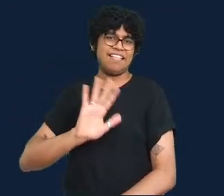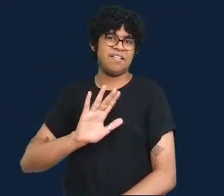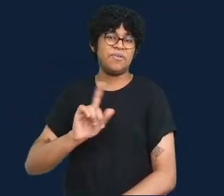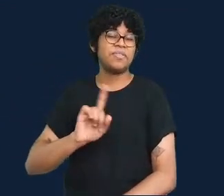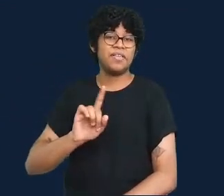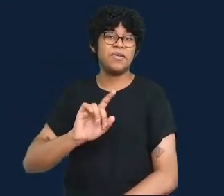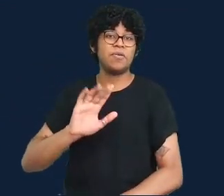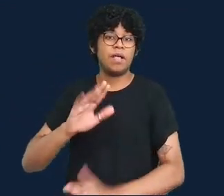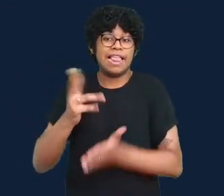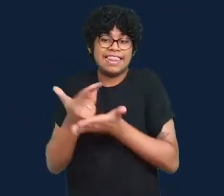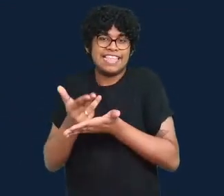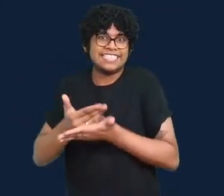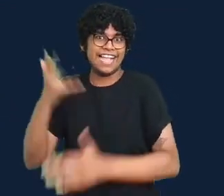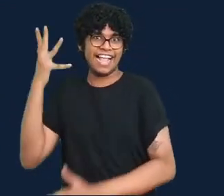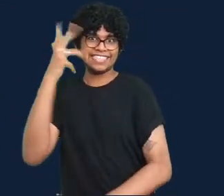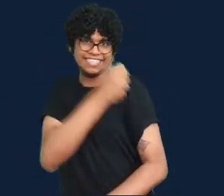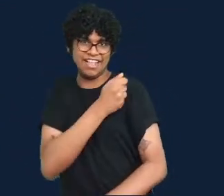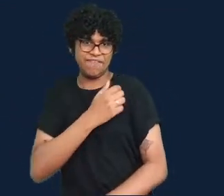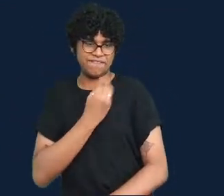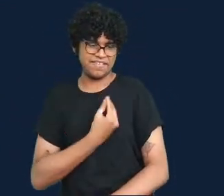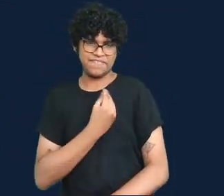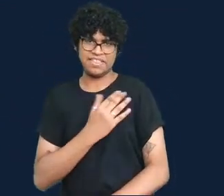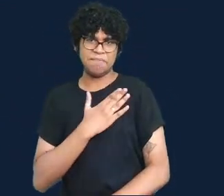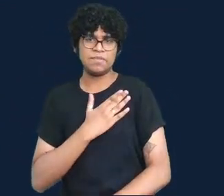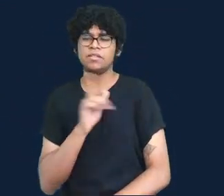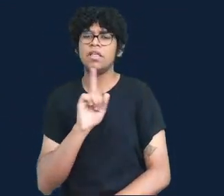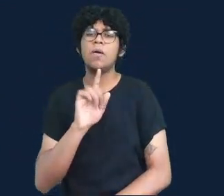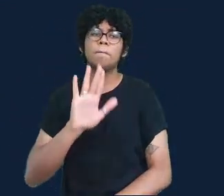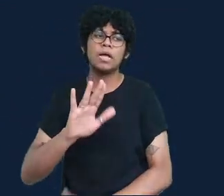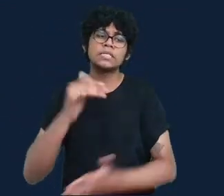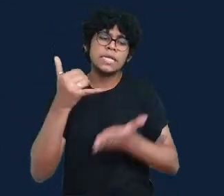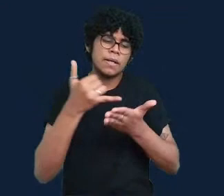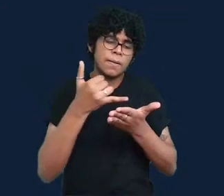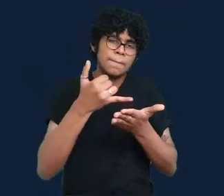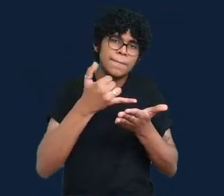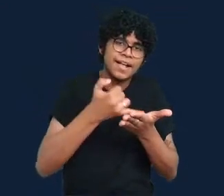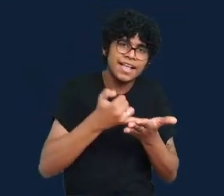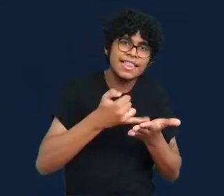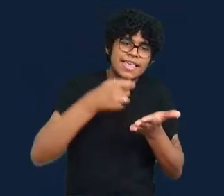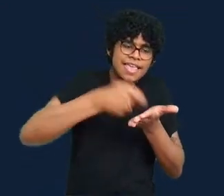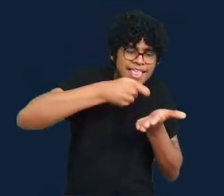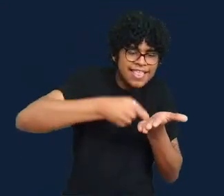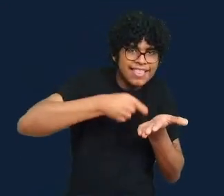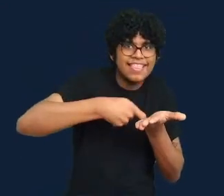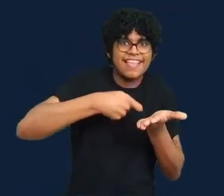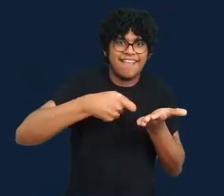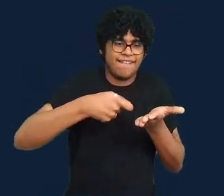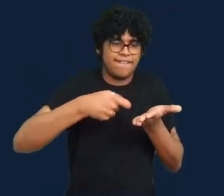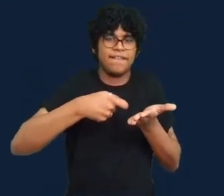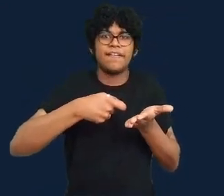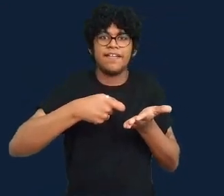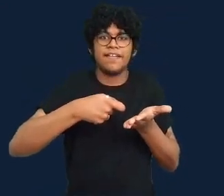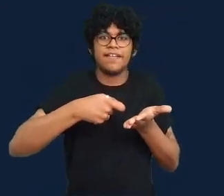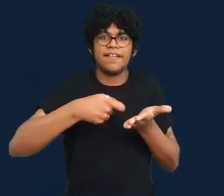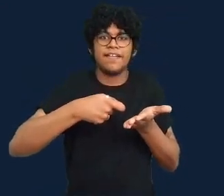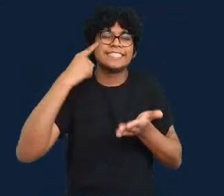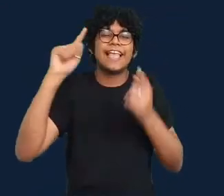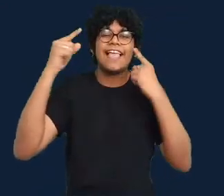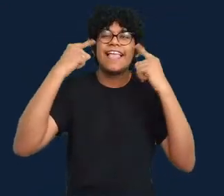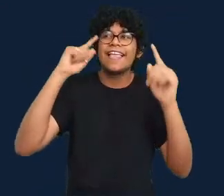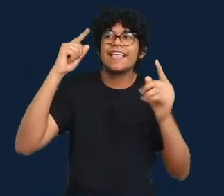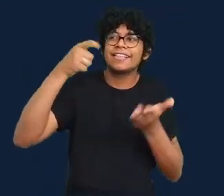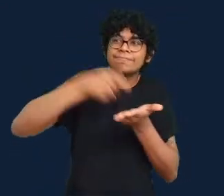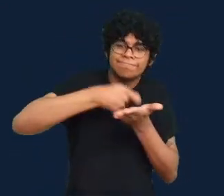and paper to sketch ideas. So like all of my